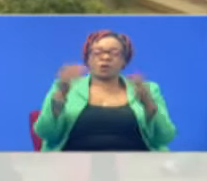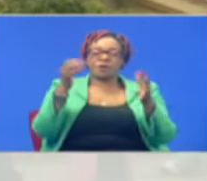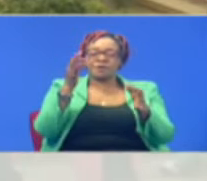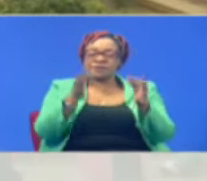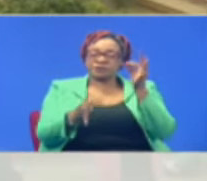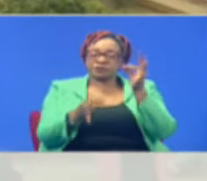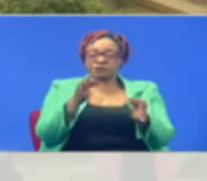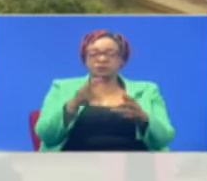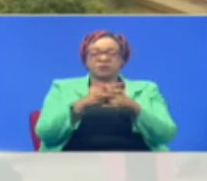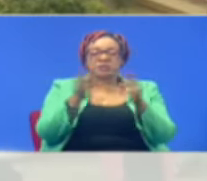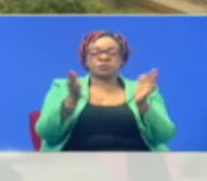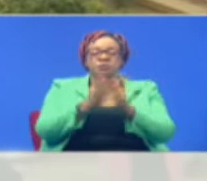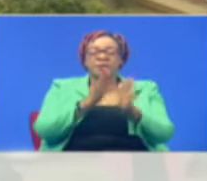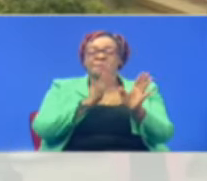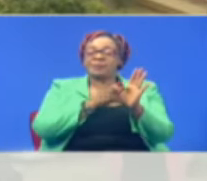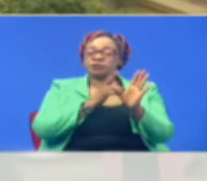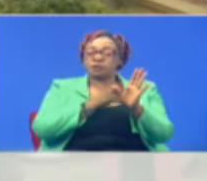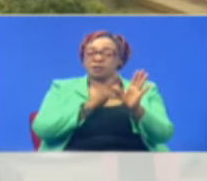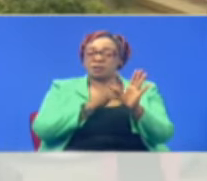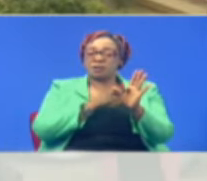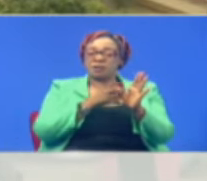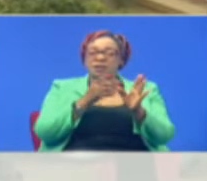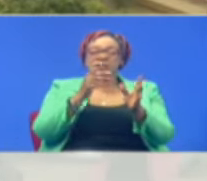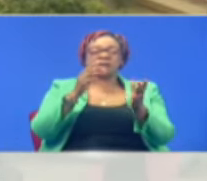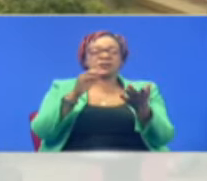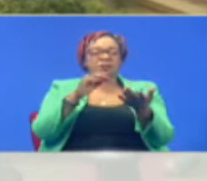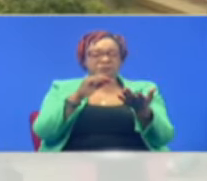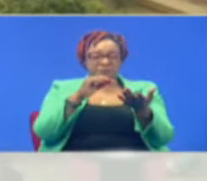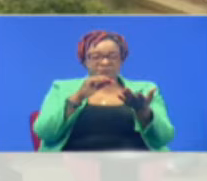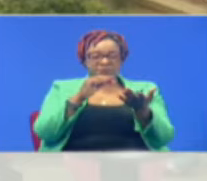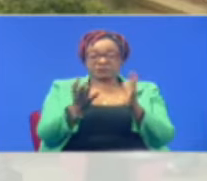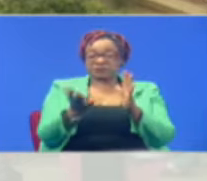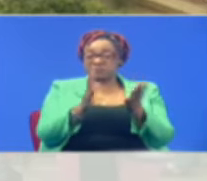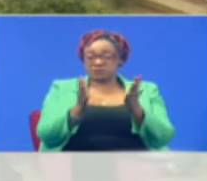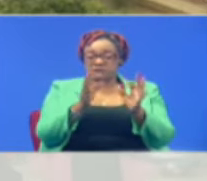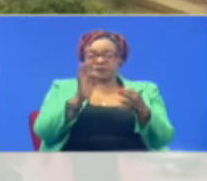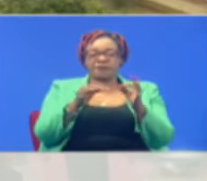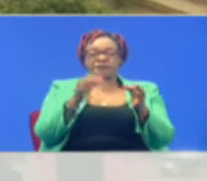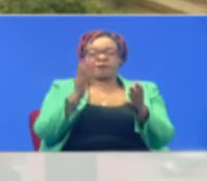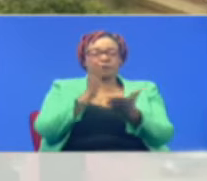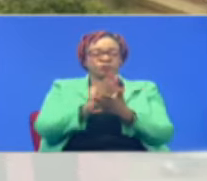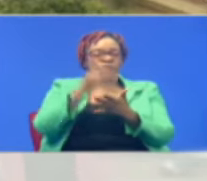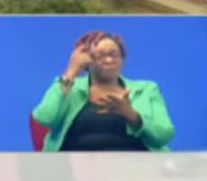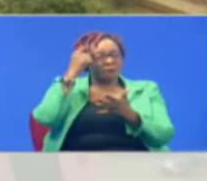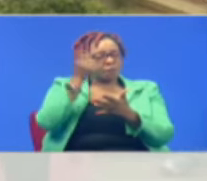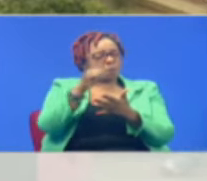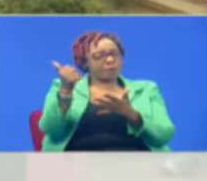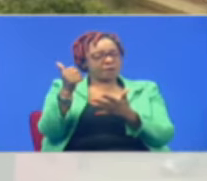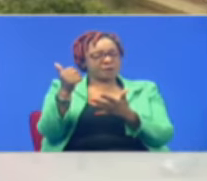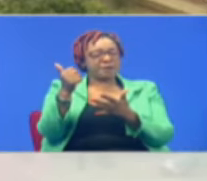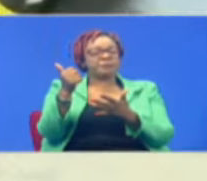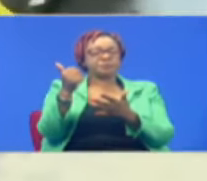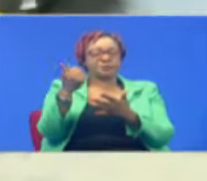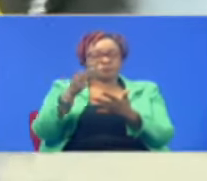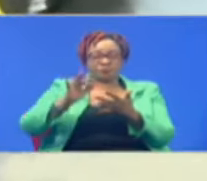a mental assessment, which will determine if one is mentally stable to stand trial for that